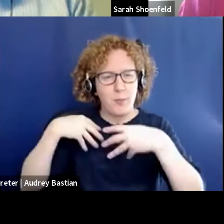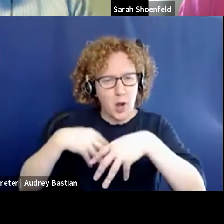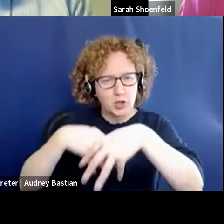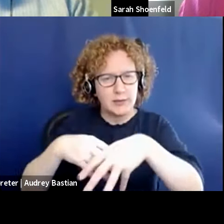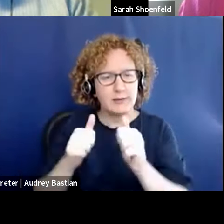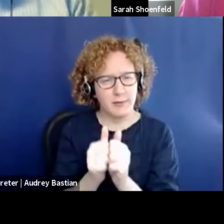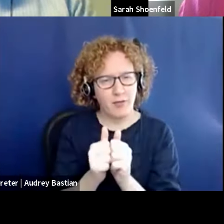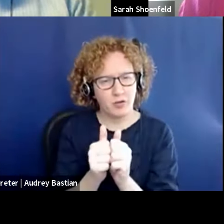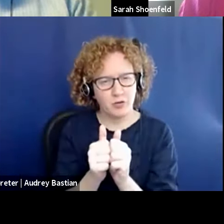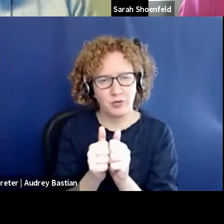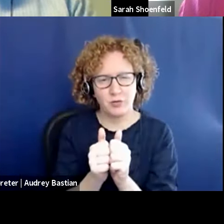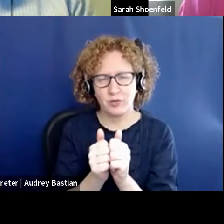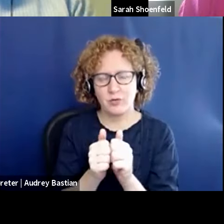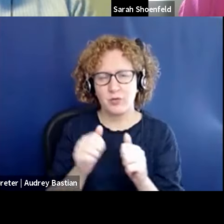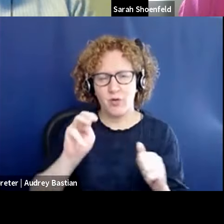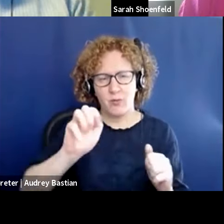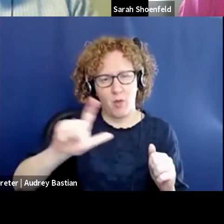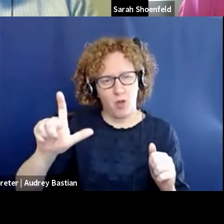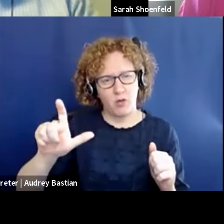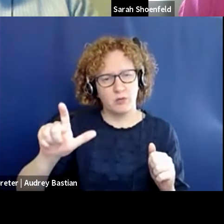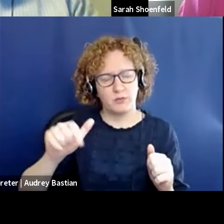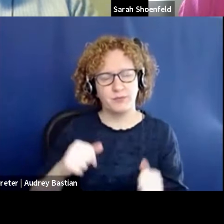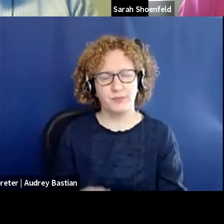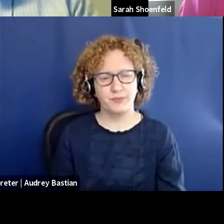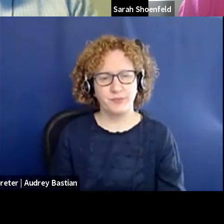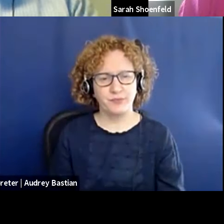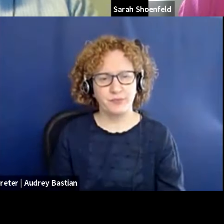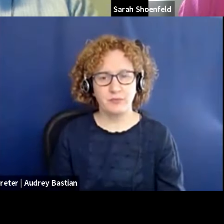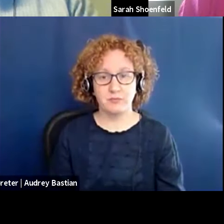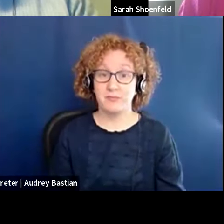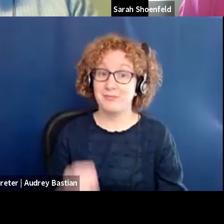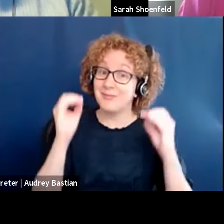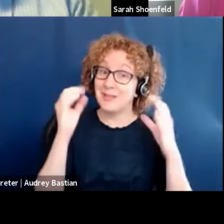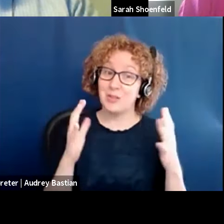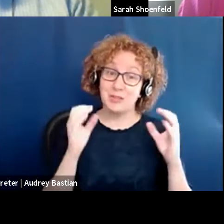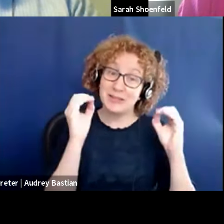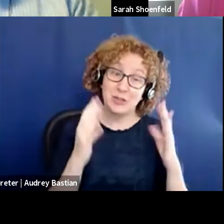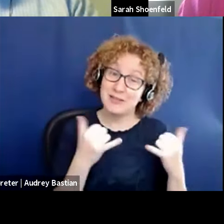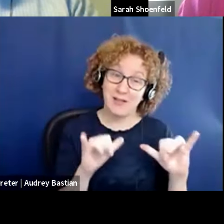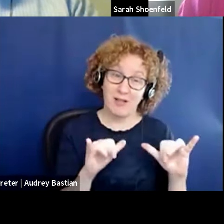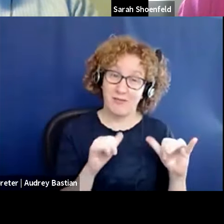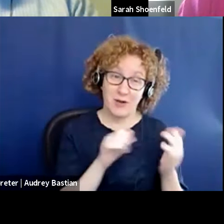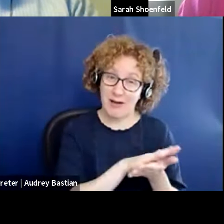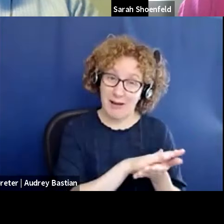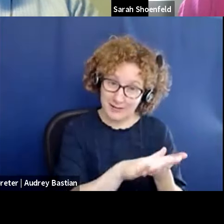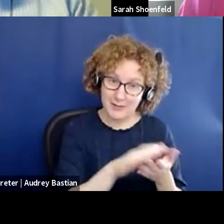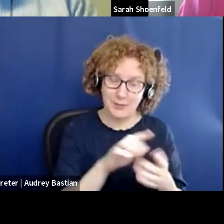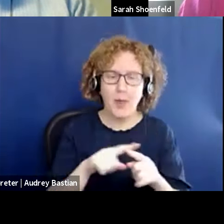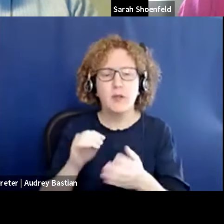together on the Mall. That doesn't mean that the teachers were very nice, but the